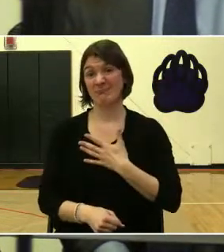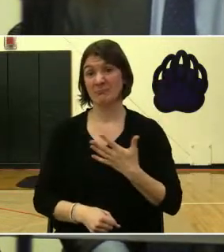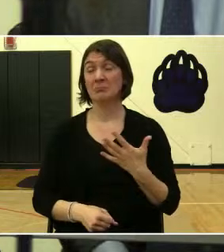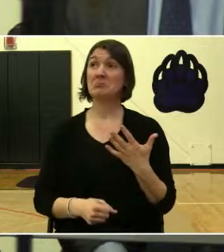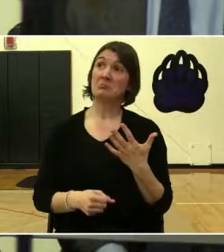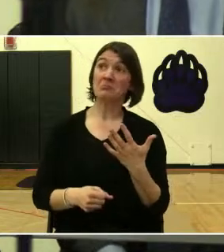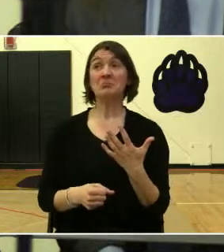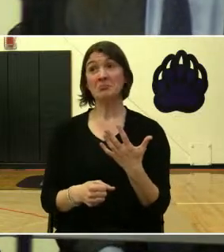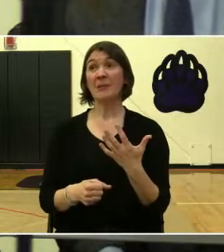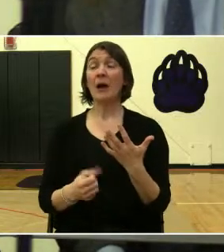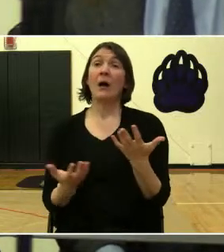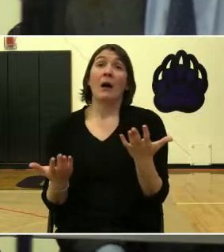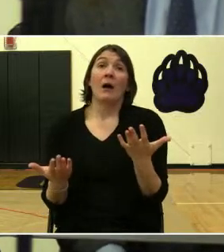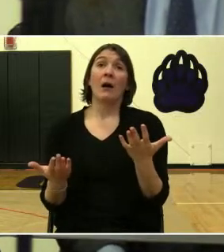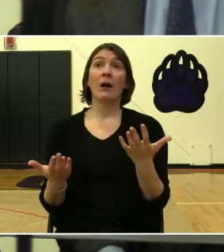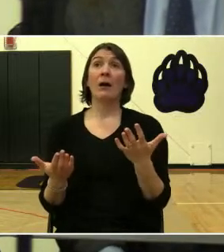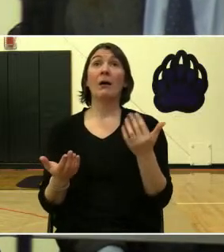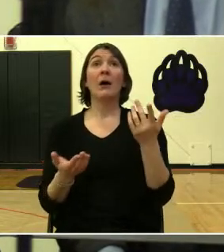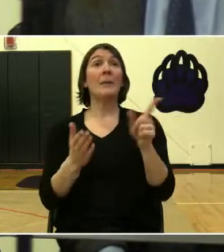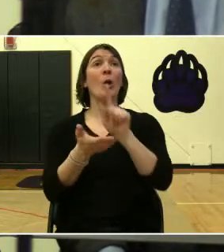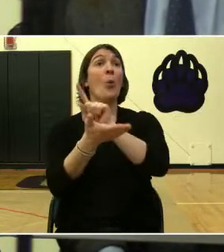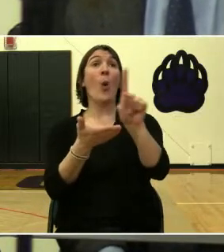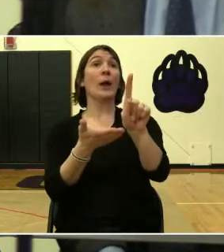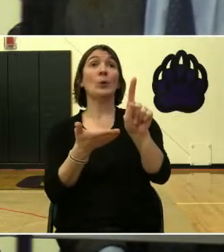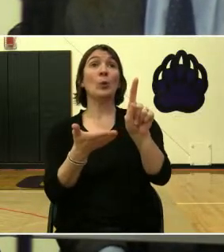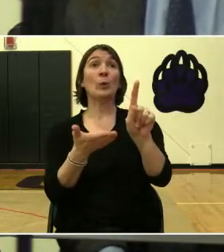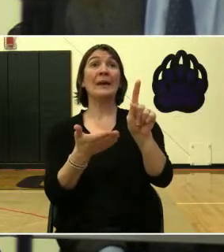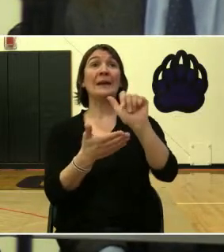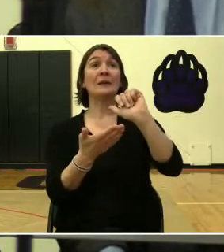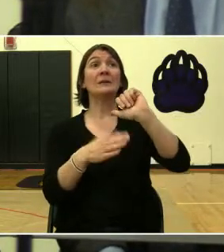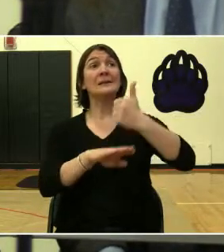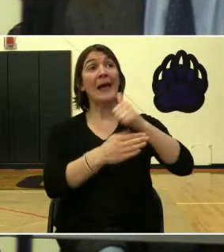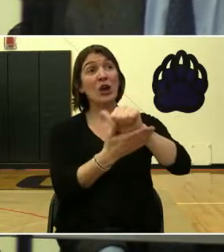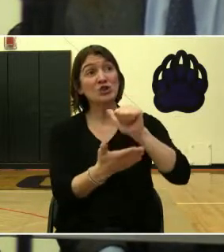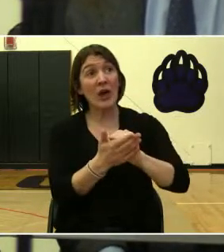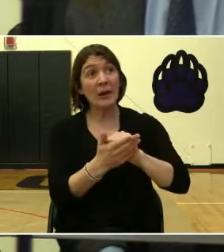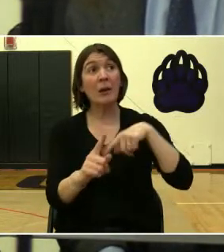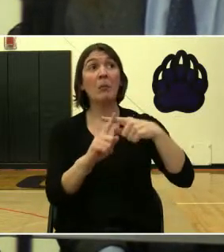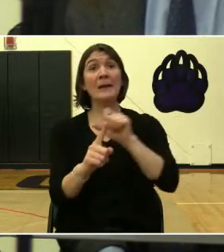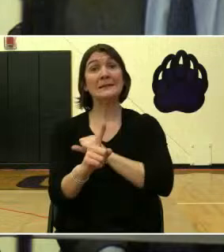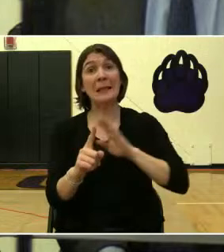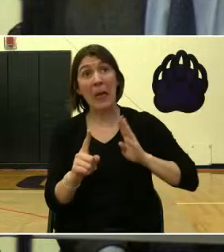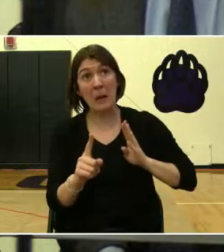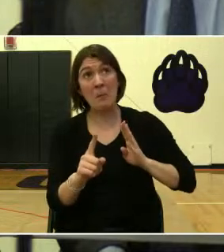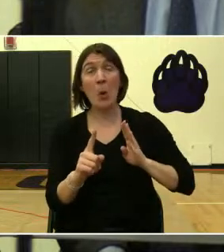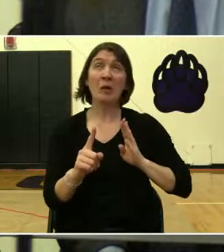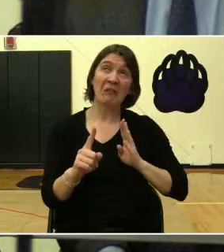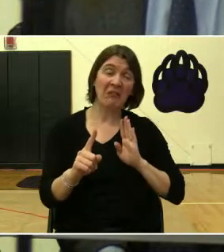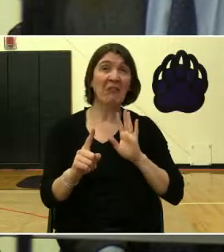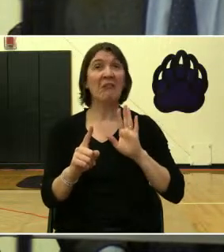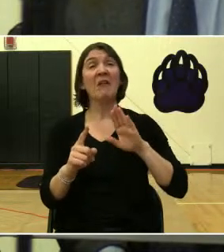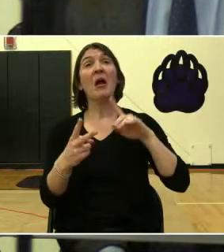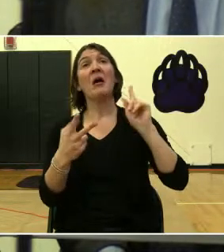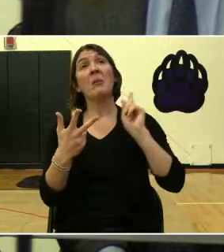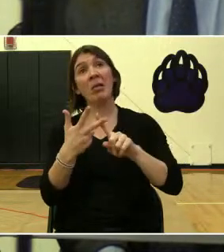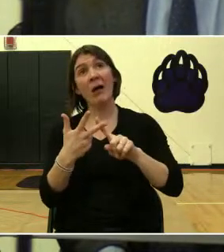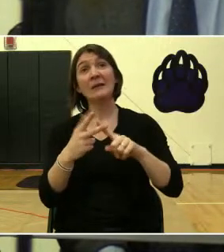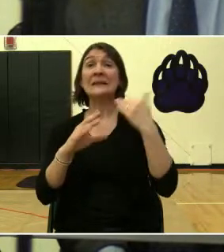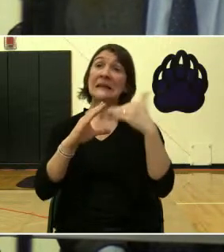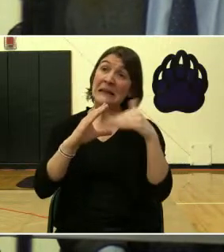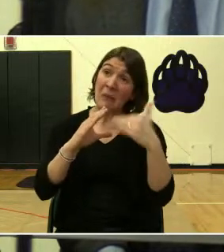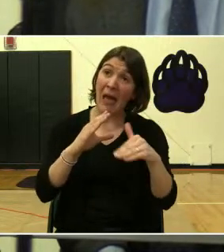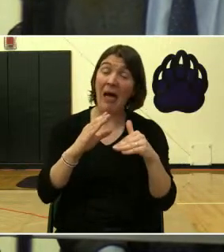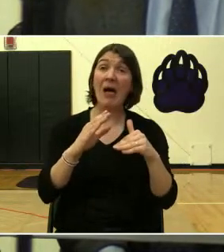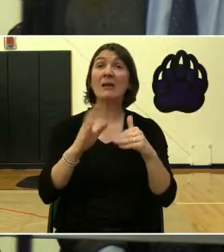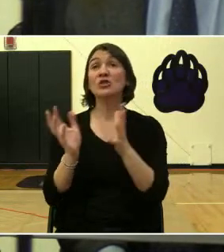but I would say varies from if it's a week with uh an agenda setting meeting plus a select board meeting uh plus answering the things I